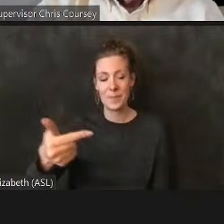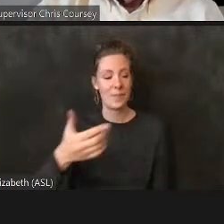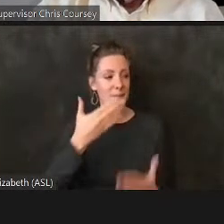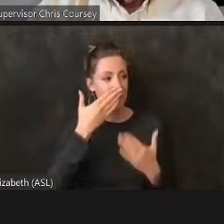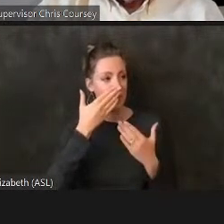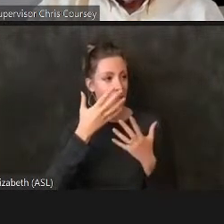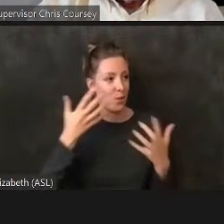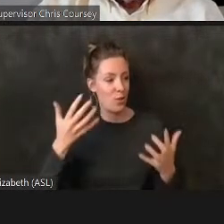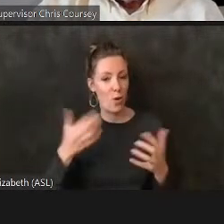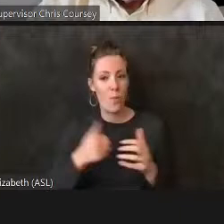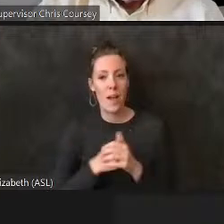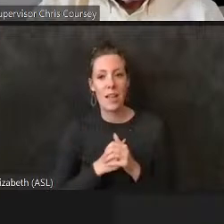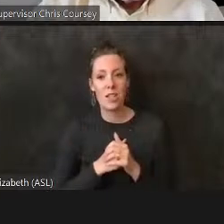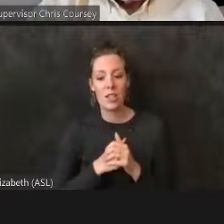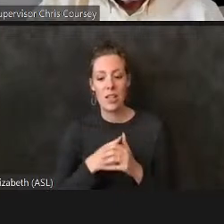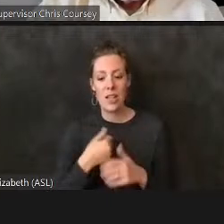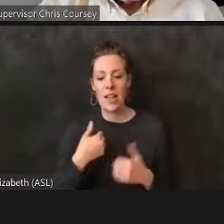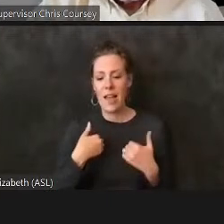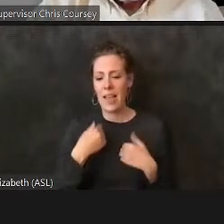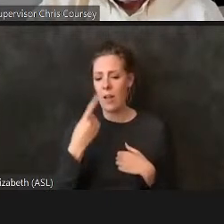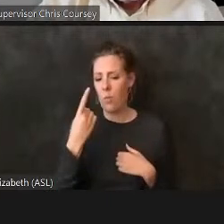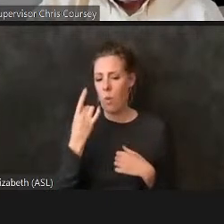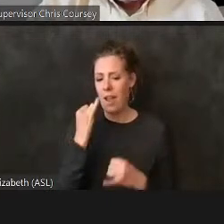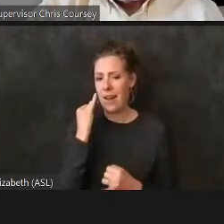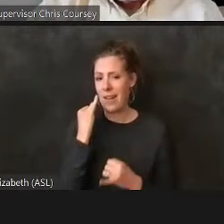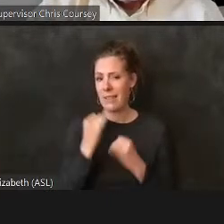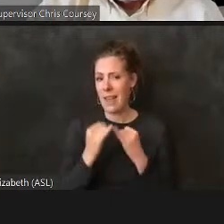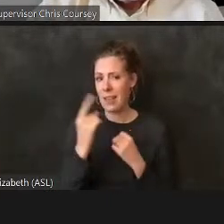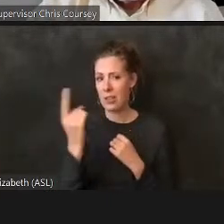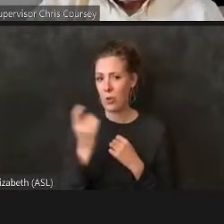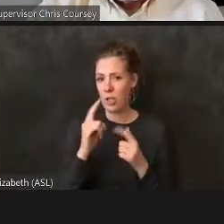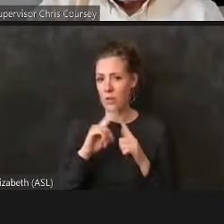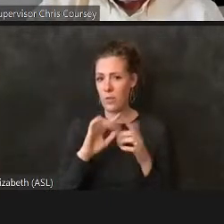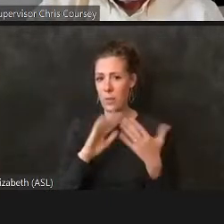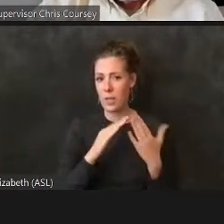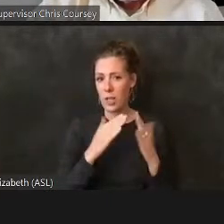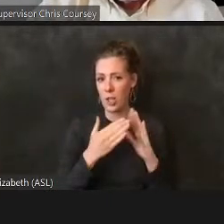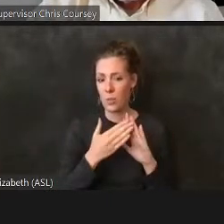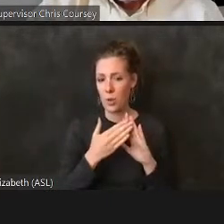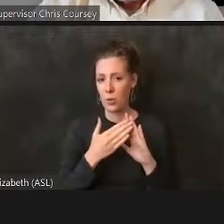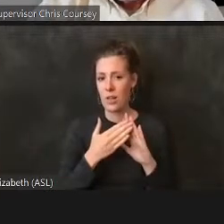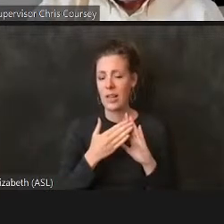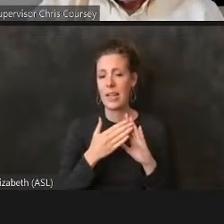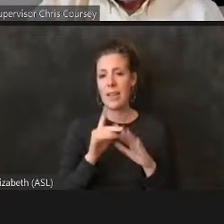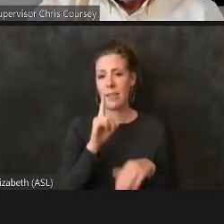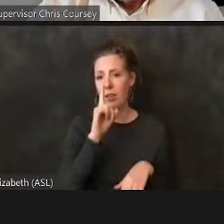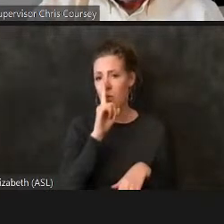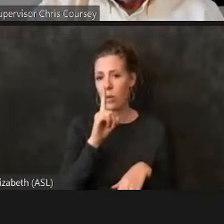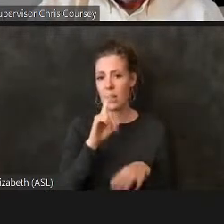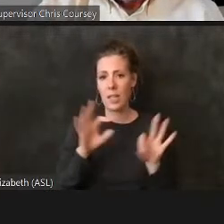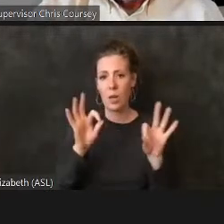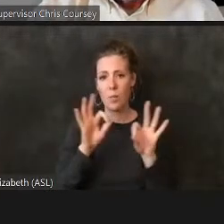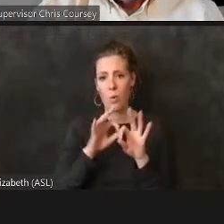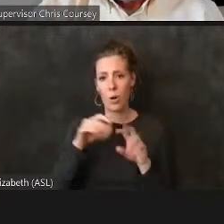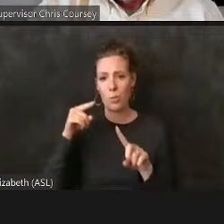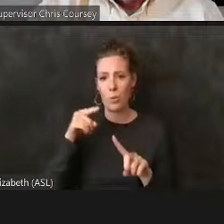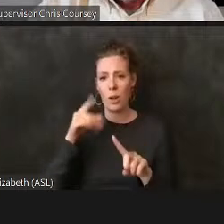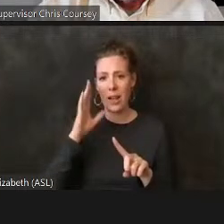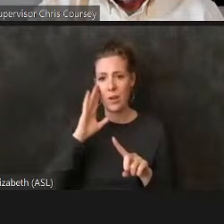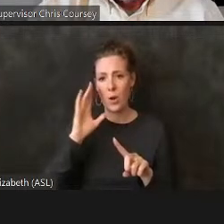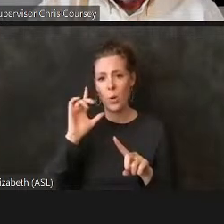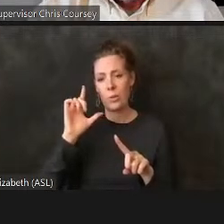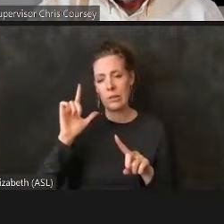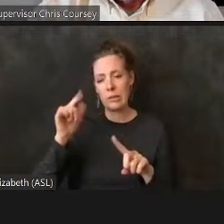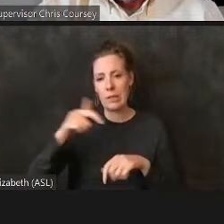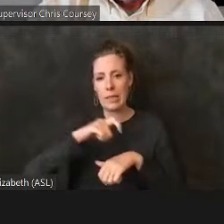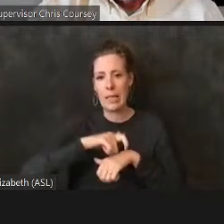you know, I actually do have one last question, which comes from the community. This is for Sharon, and I think it's a really important point. So I know we're running late, and I understand if anyone needs to